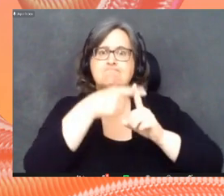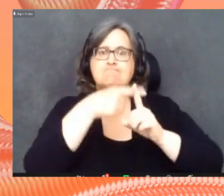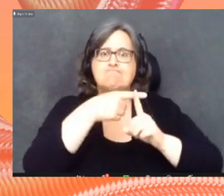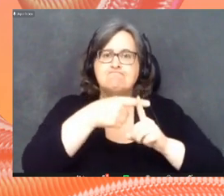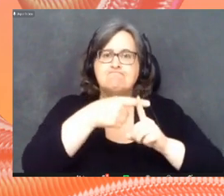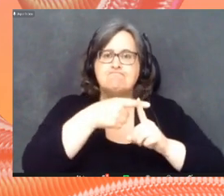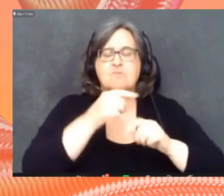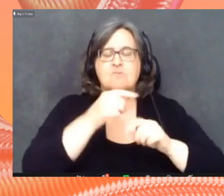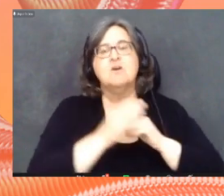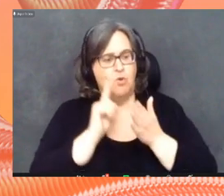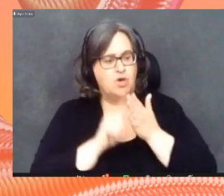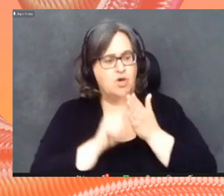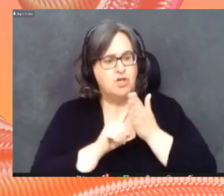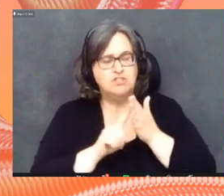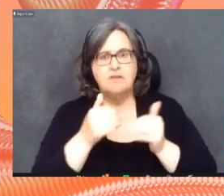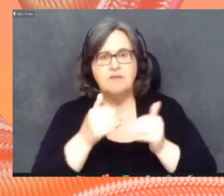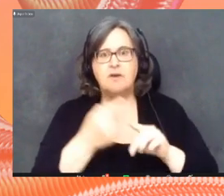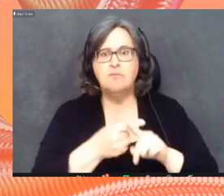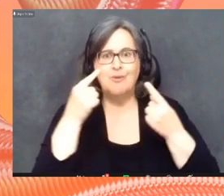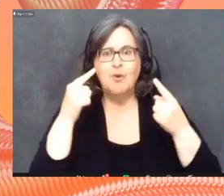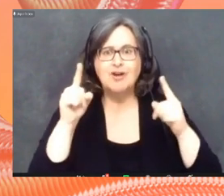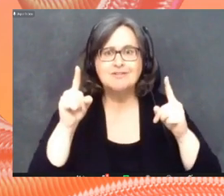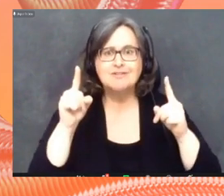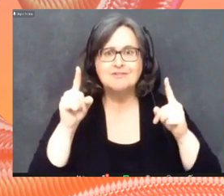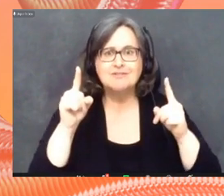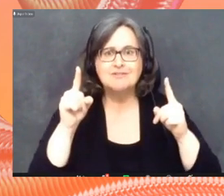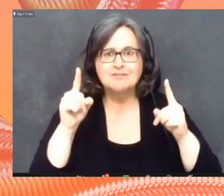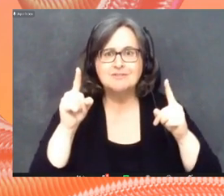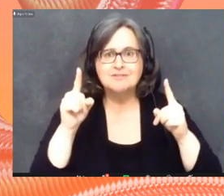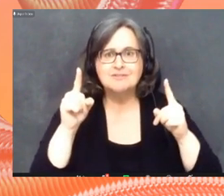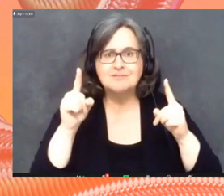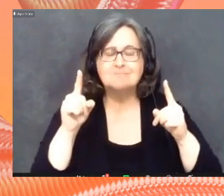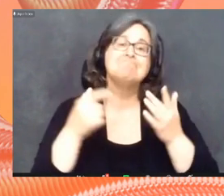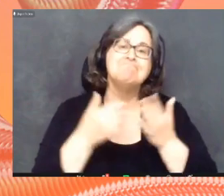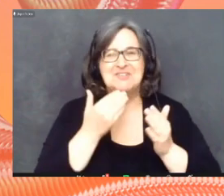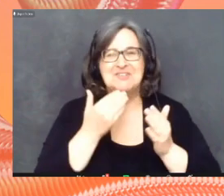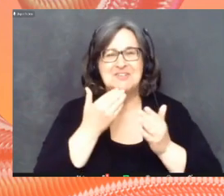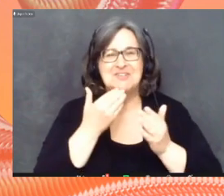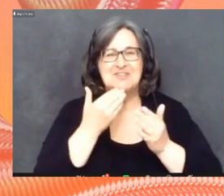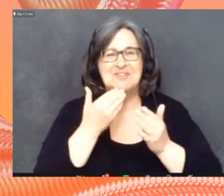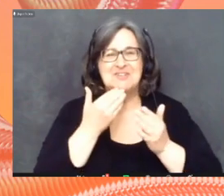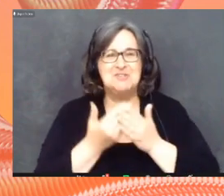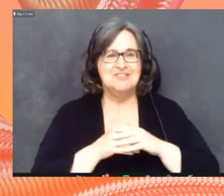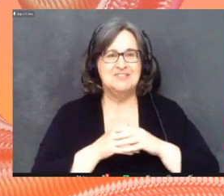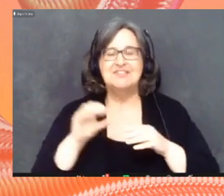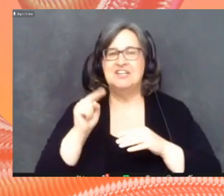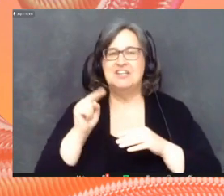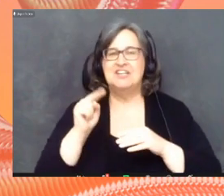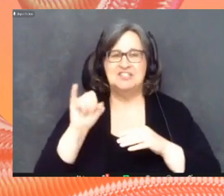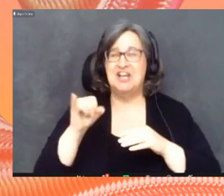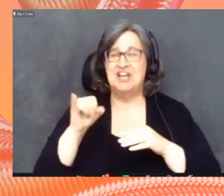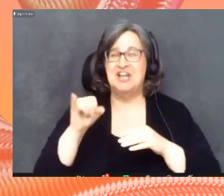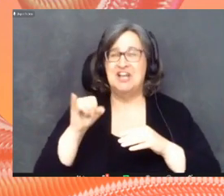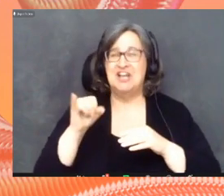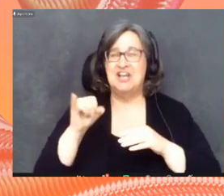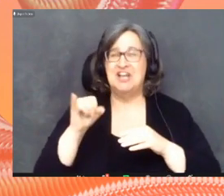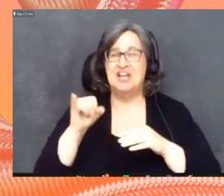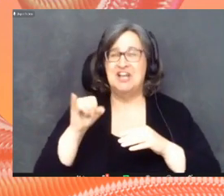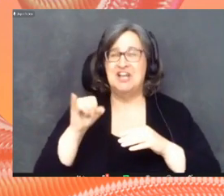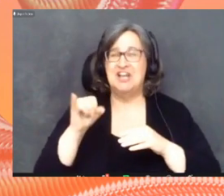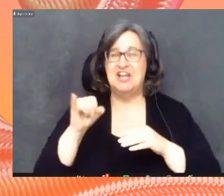that changed, that worked. So anyway, just good on you. Yeah, we're very suggestible, I think. Thank you.